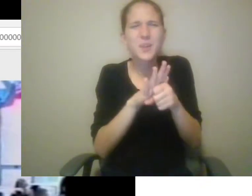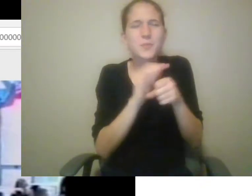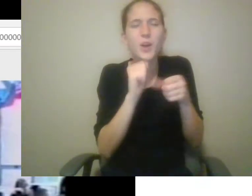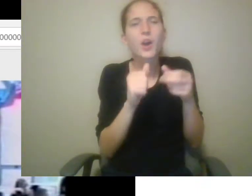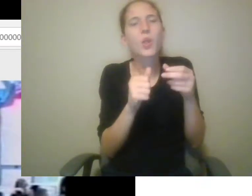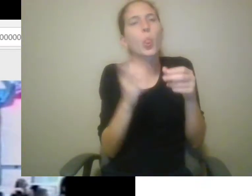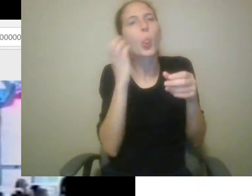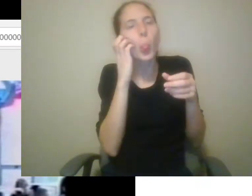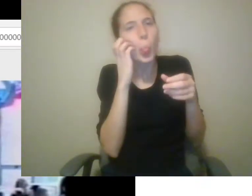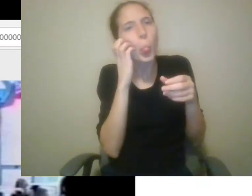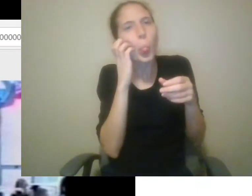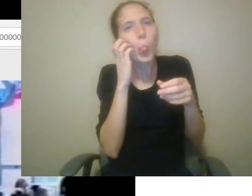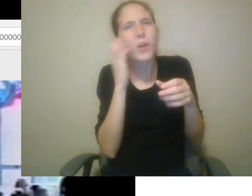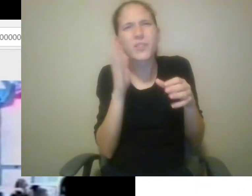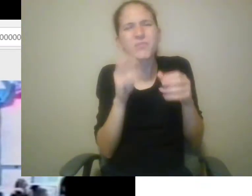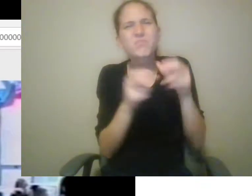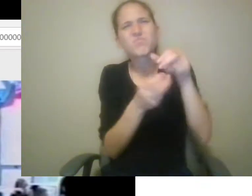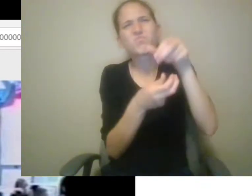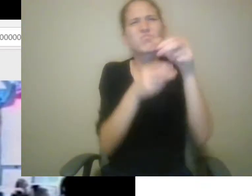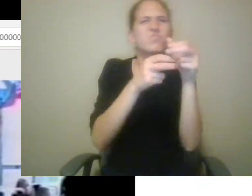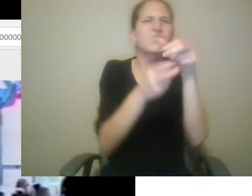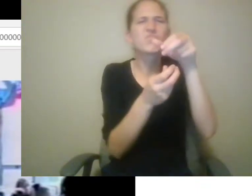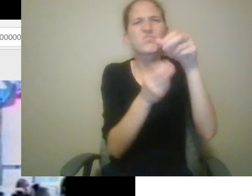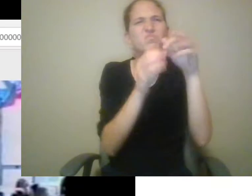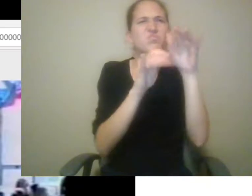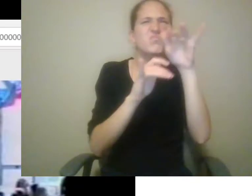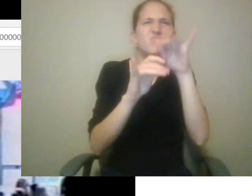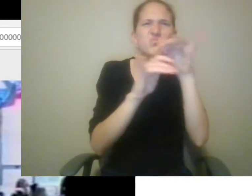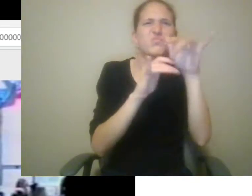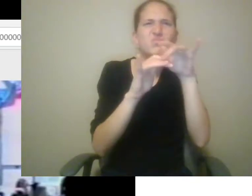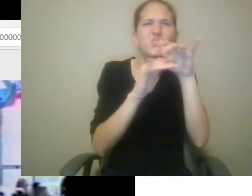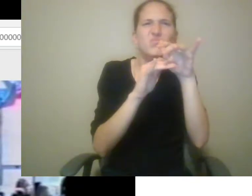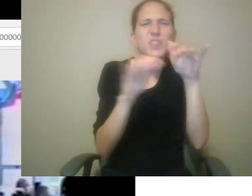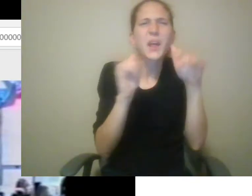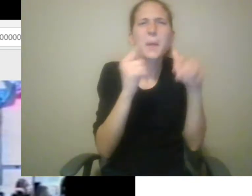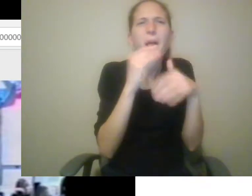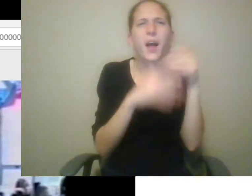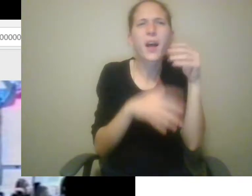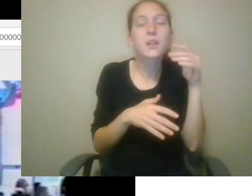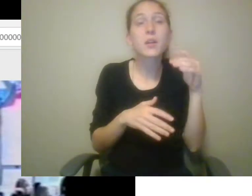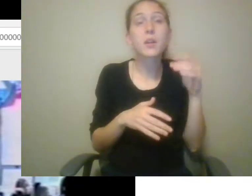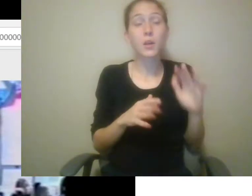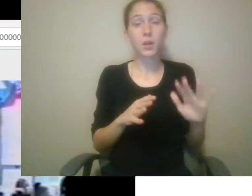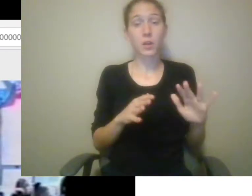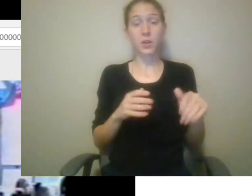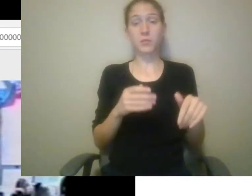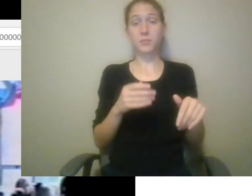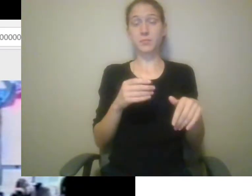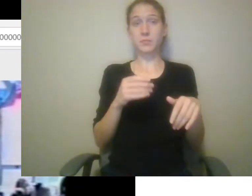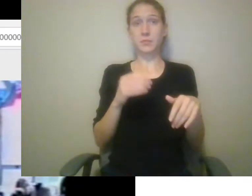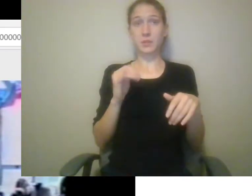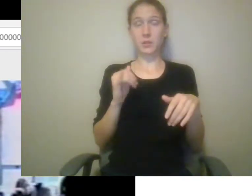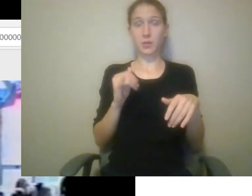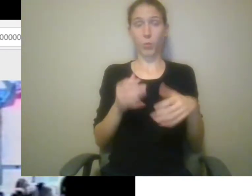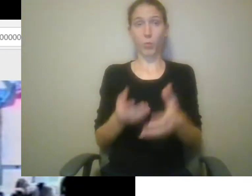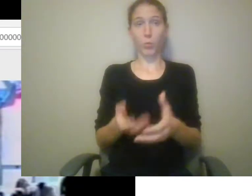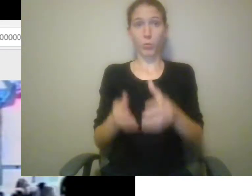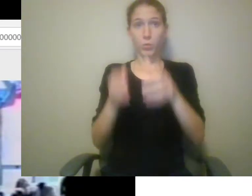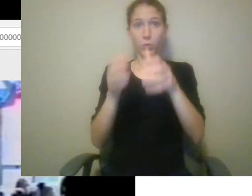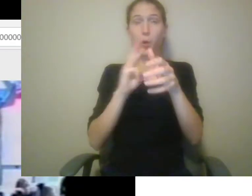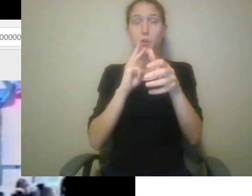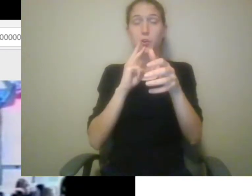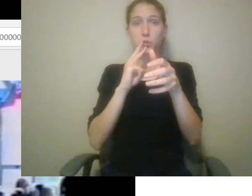it's been sterilized and stuff, so we don't have to worry about it. But what would happen? What would happen to this jar of